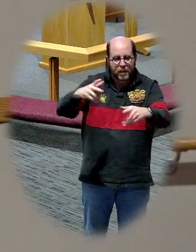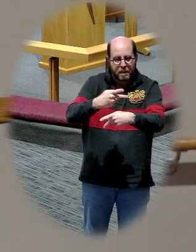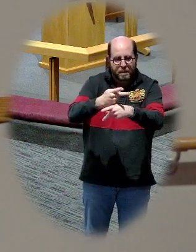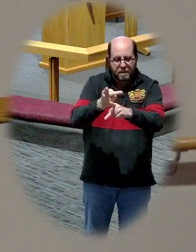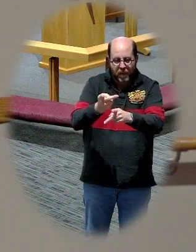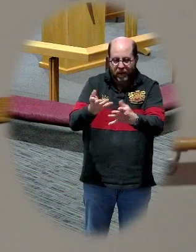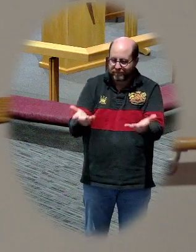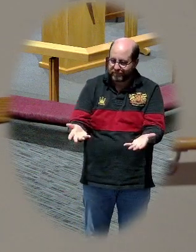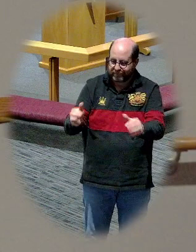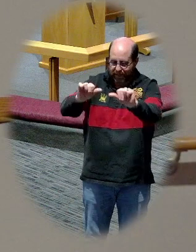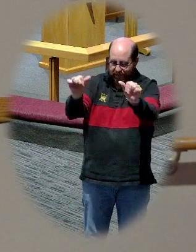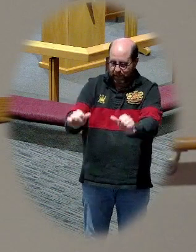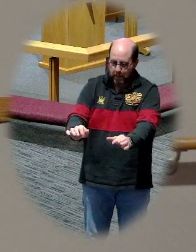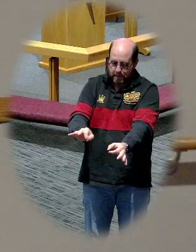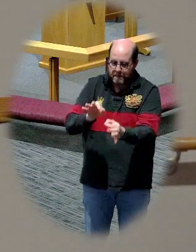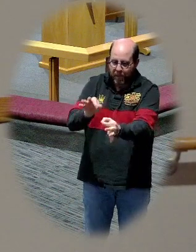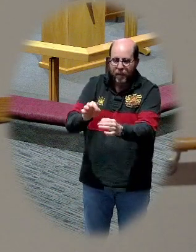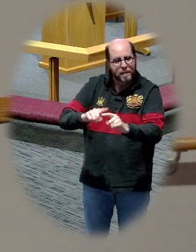still in progress.